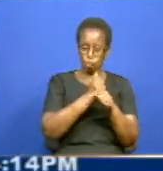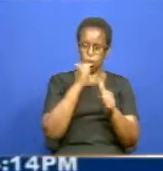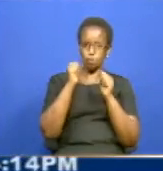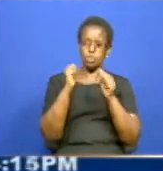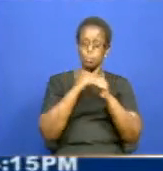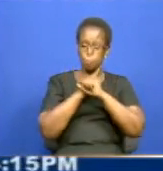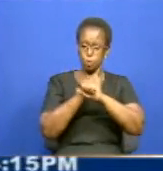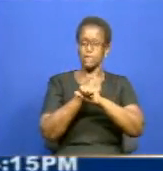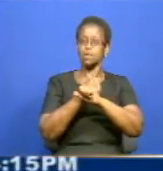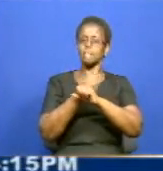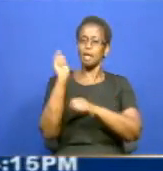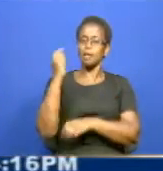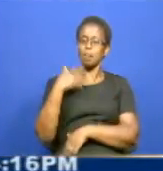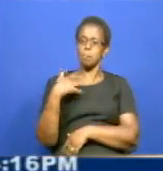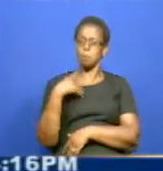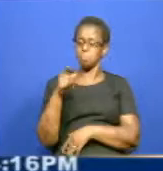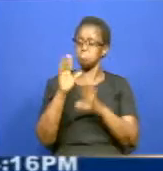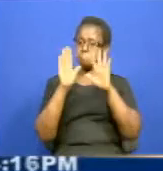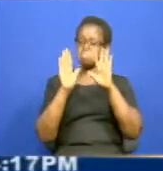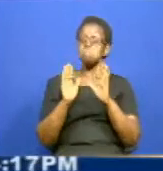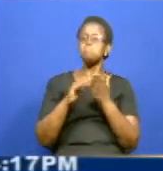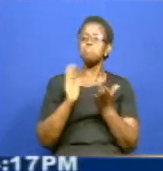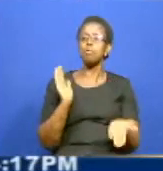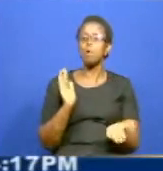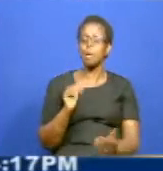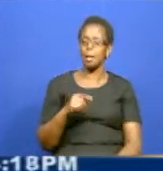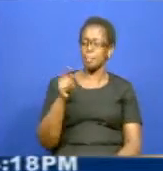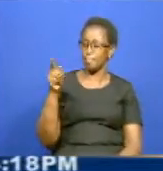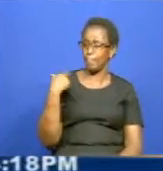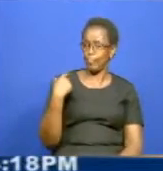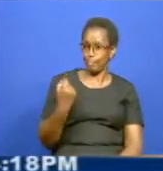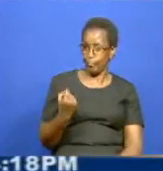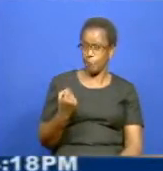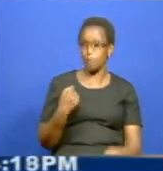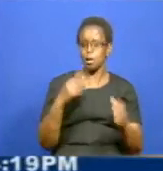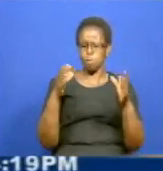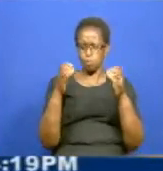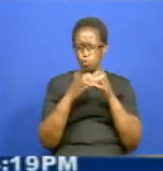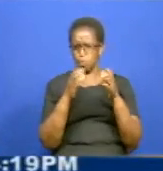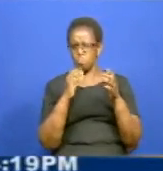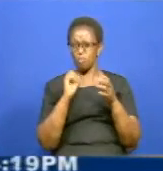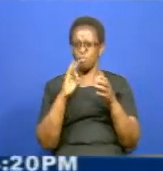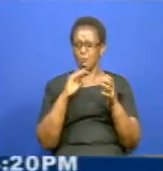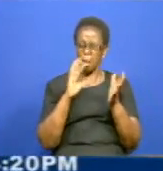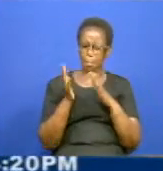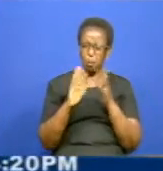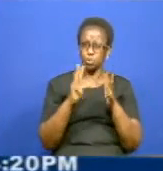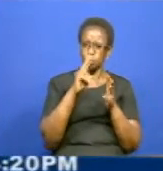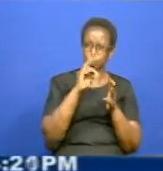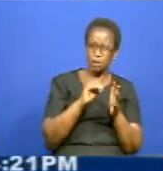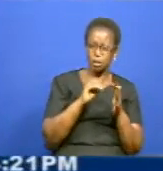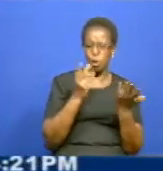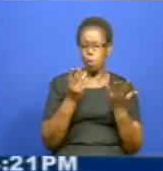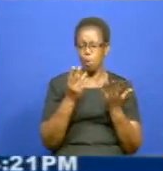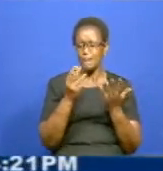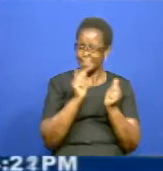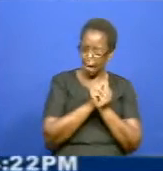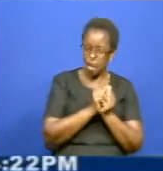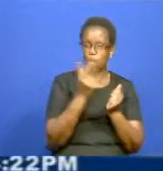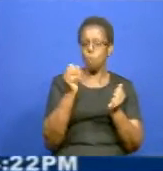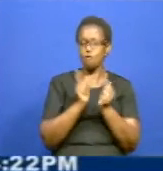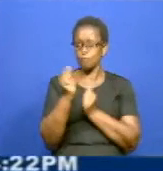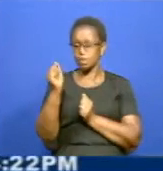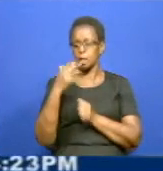critical. Recently, Mr. Speaker, a group of about 10, 15 people dressed in